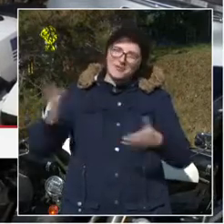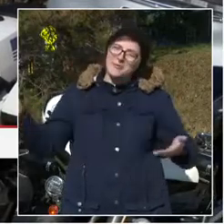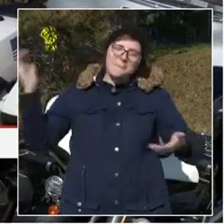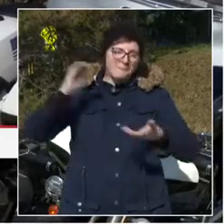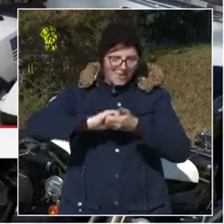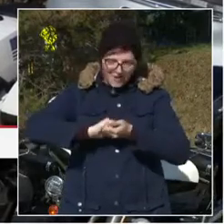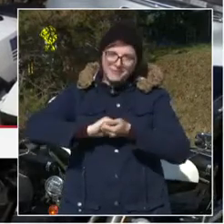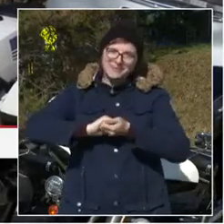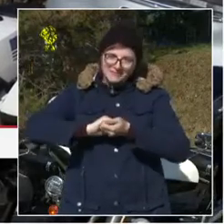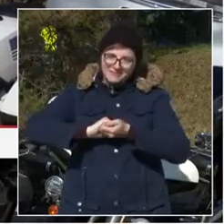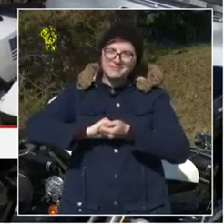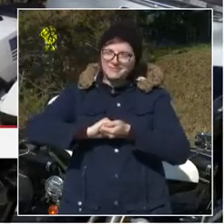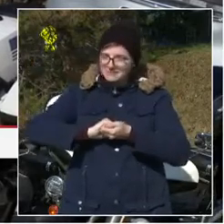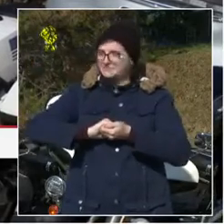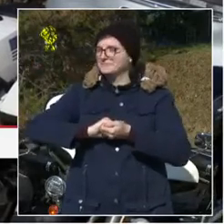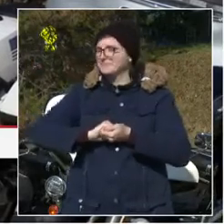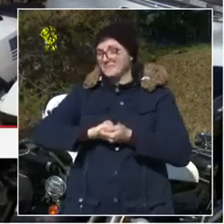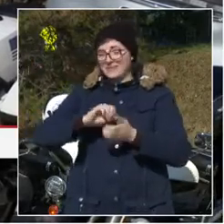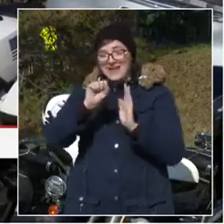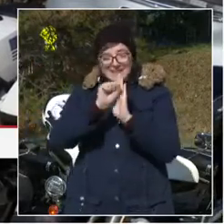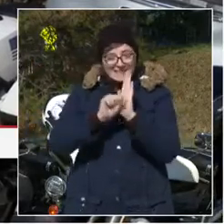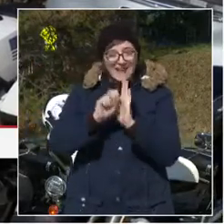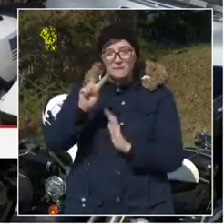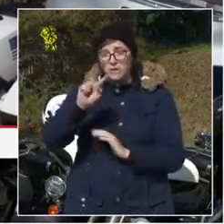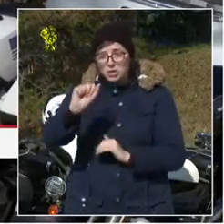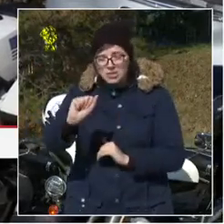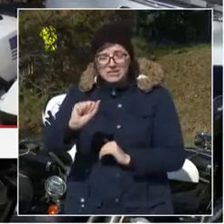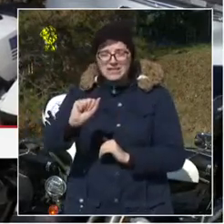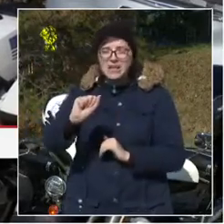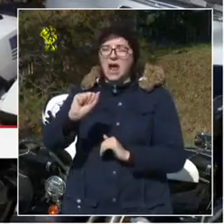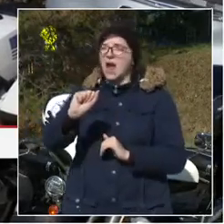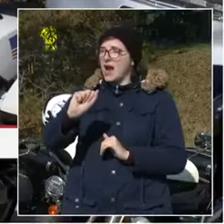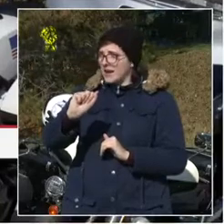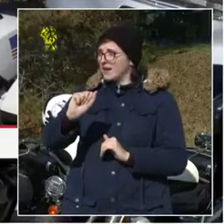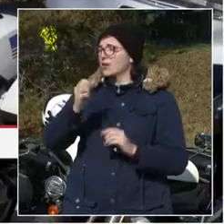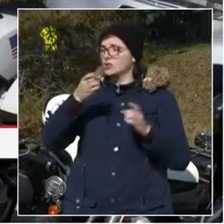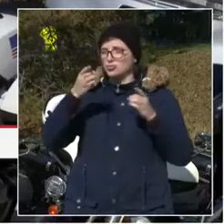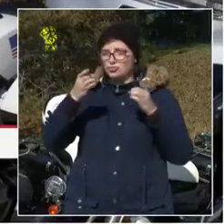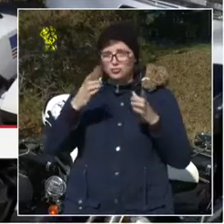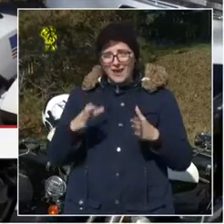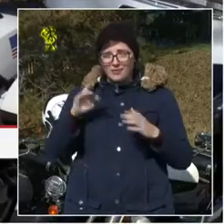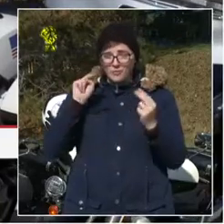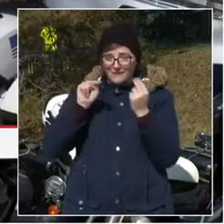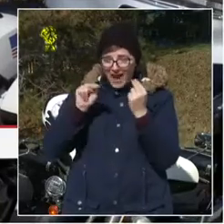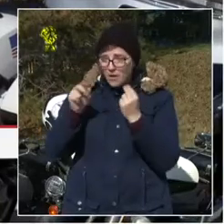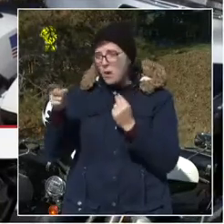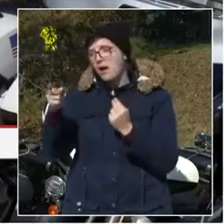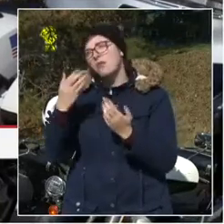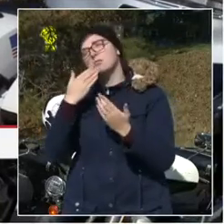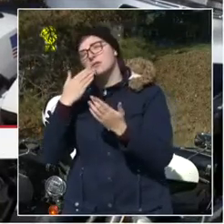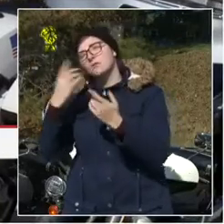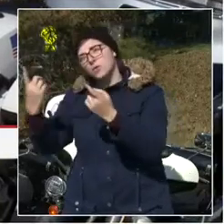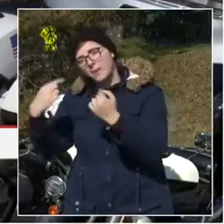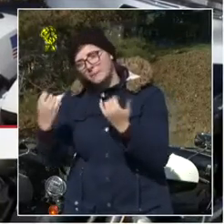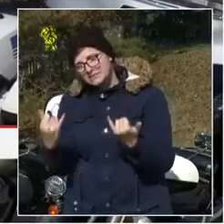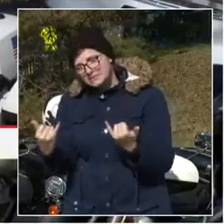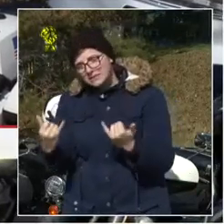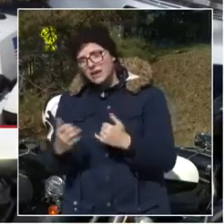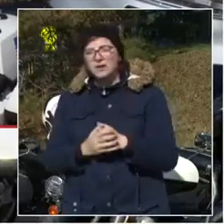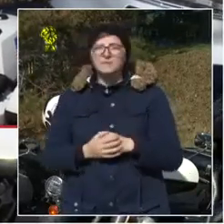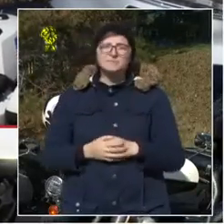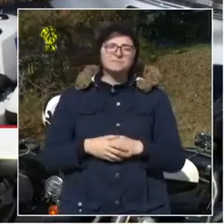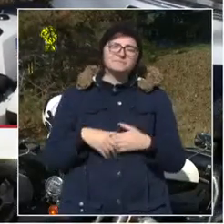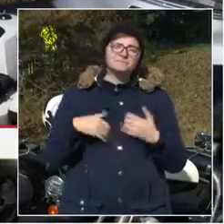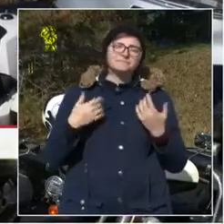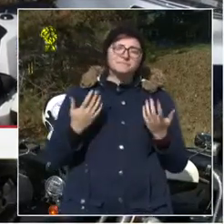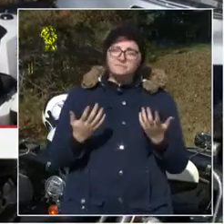this work. The state of Virginia and its Director of Highways, thank you for your presence, as